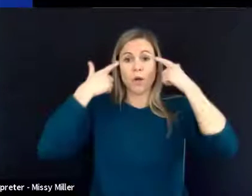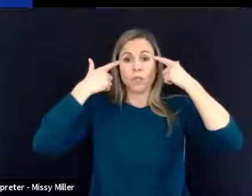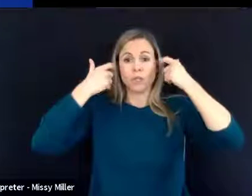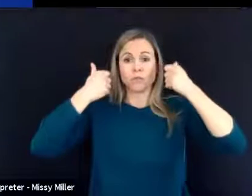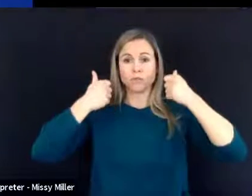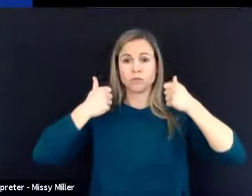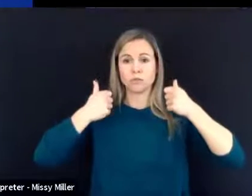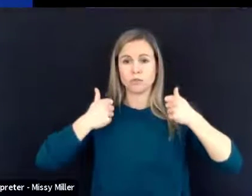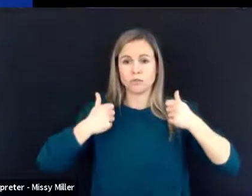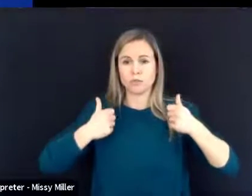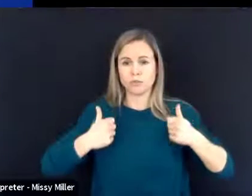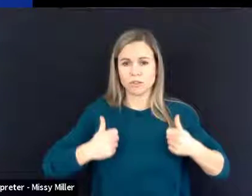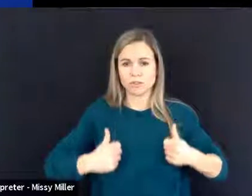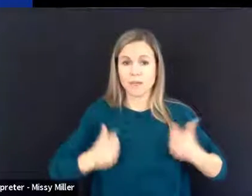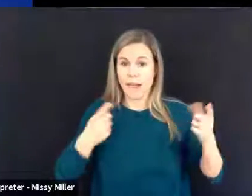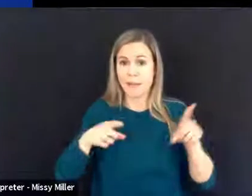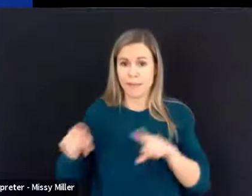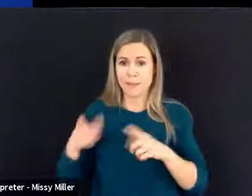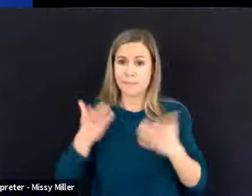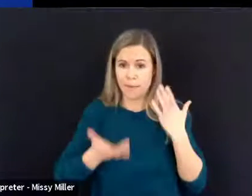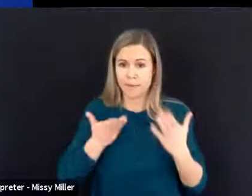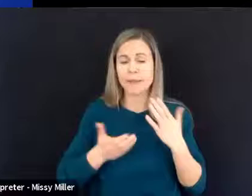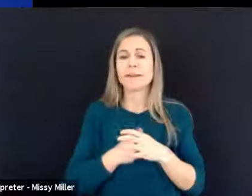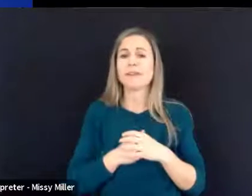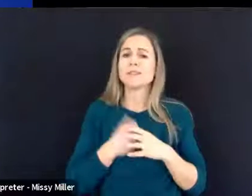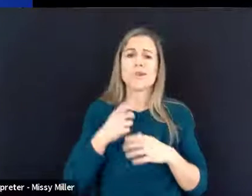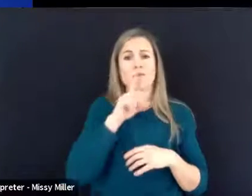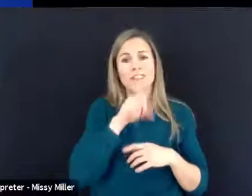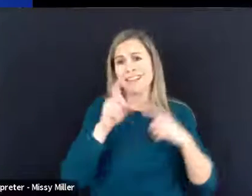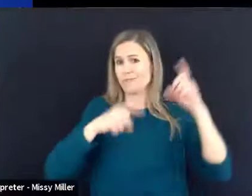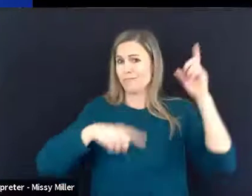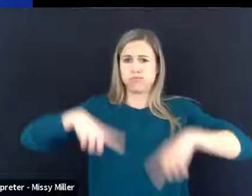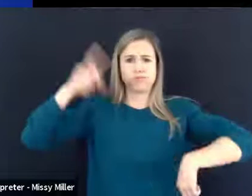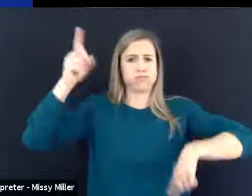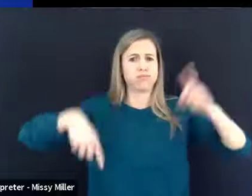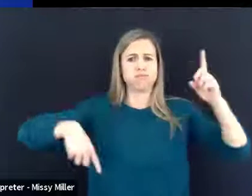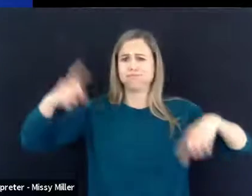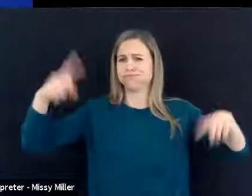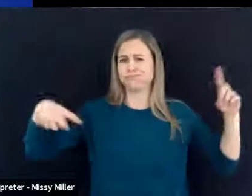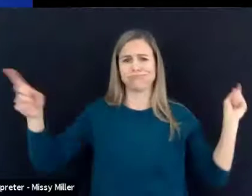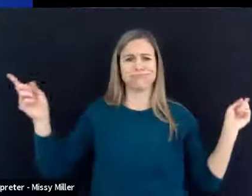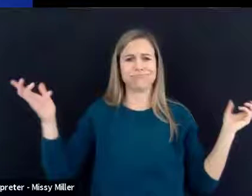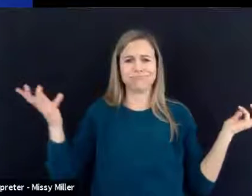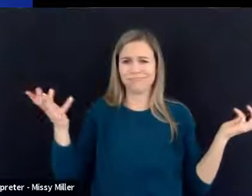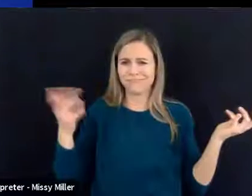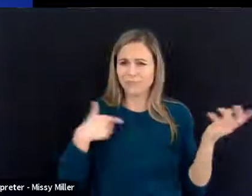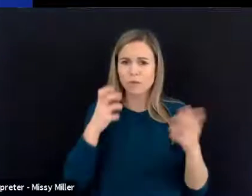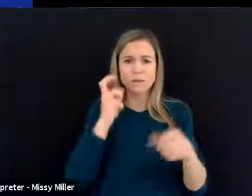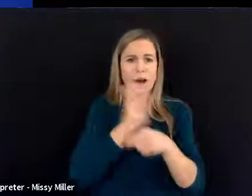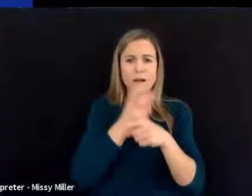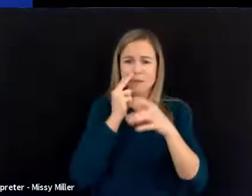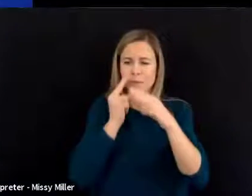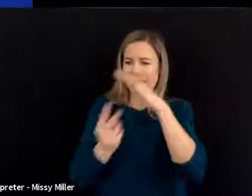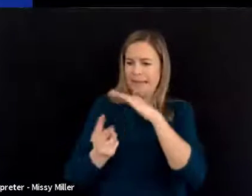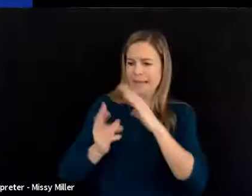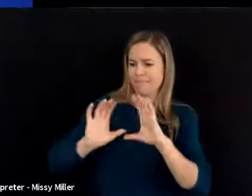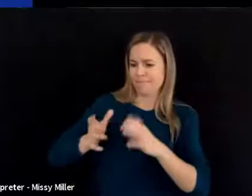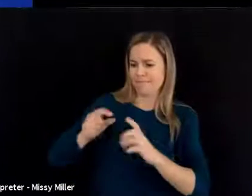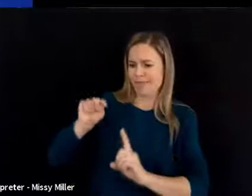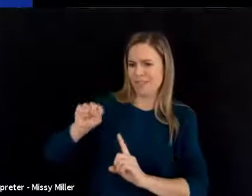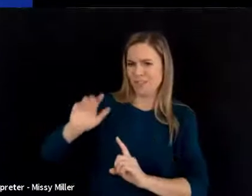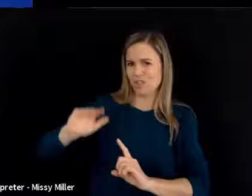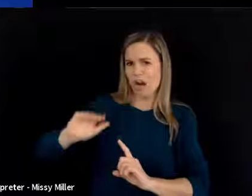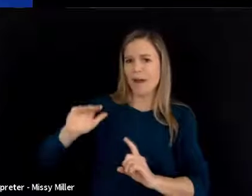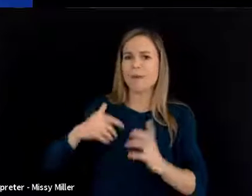being facetious when I say it's all over the map, and it's really hard to predict or